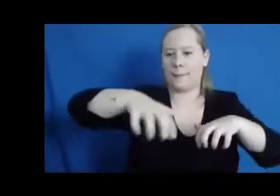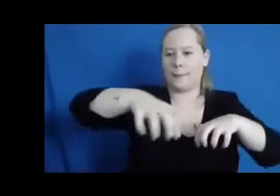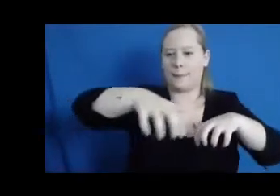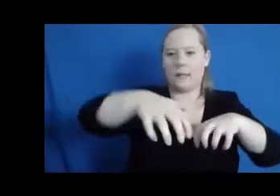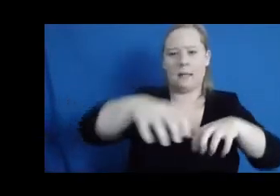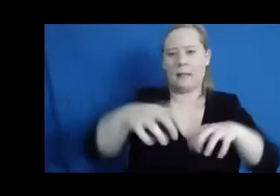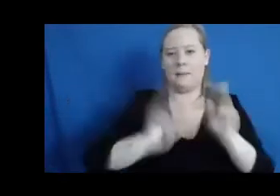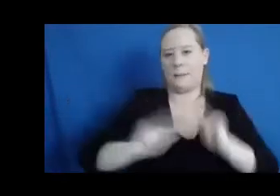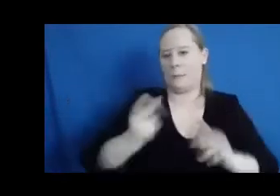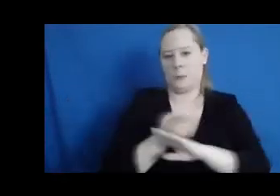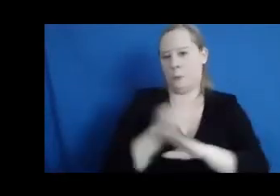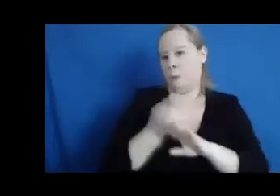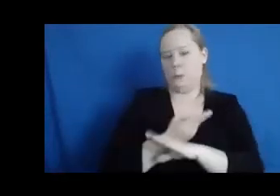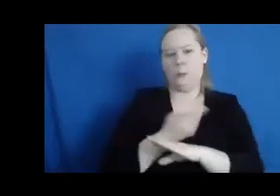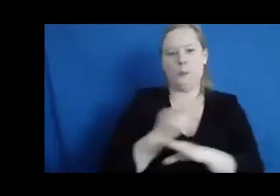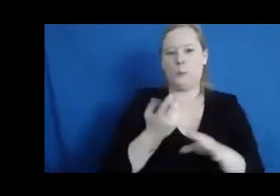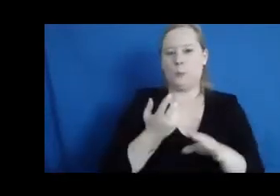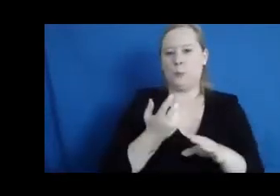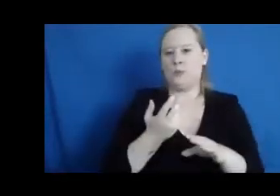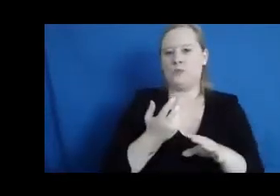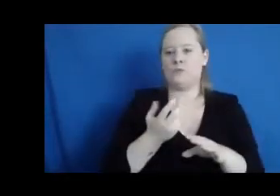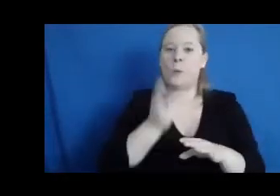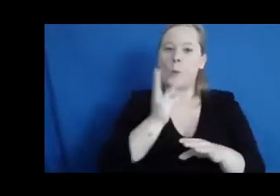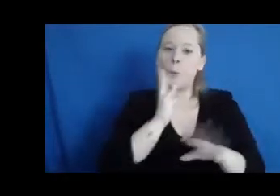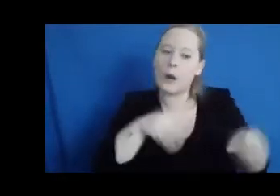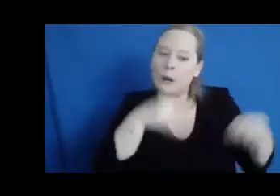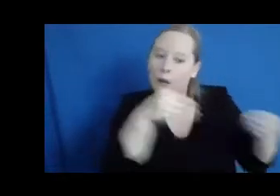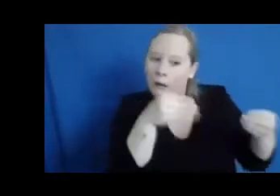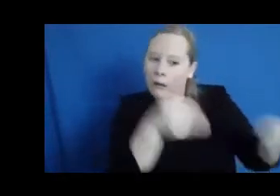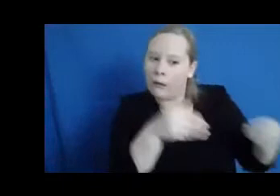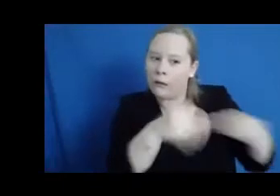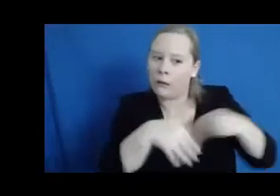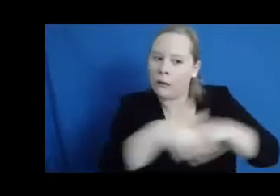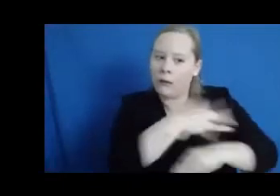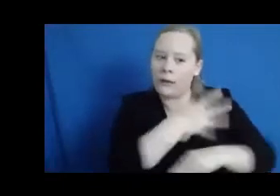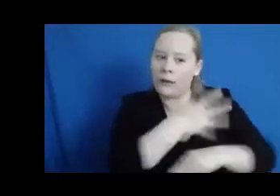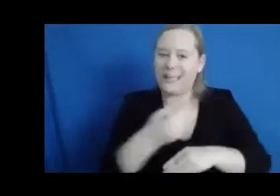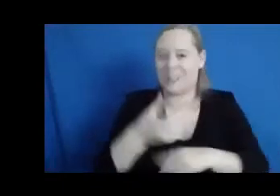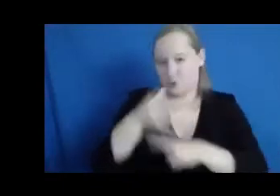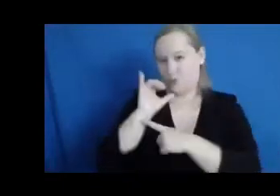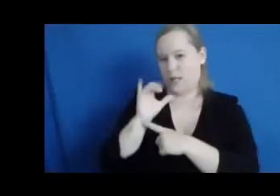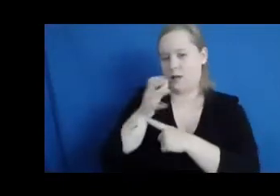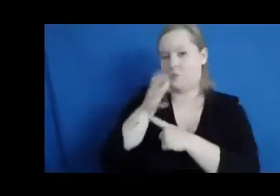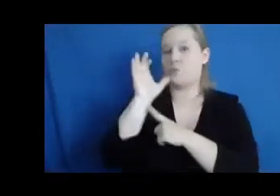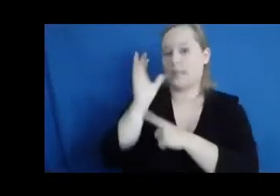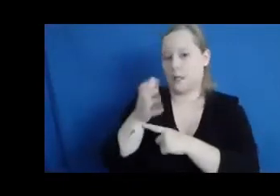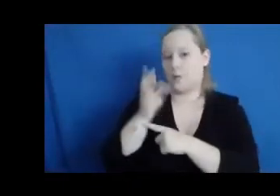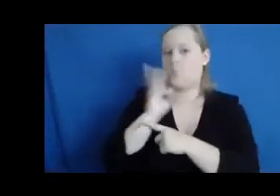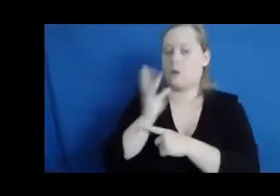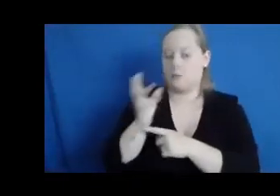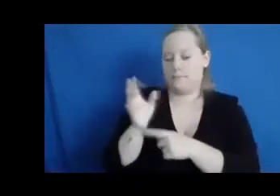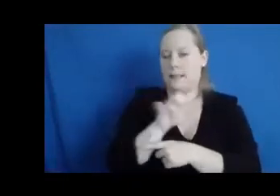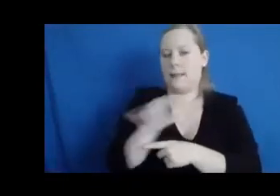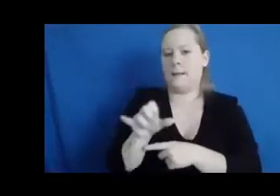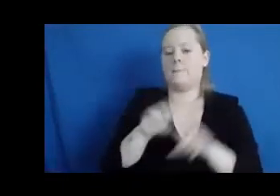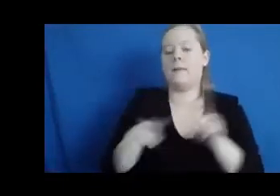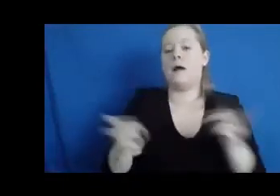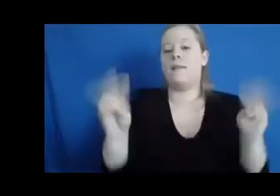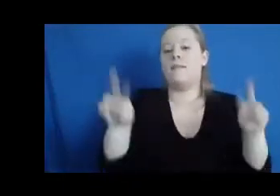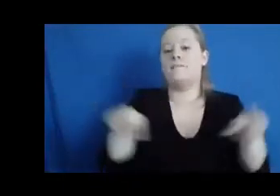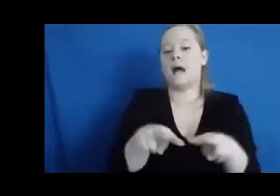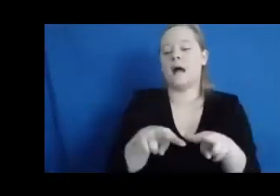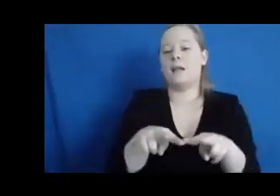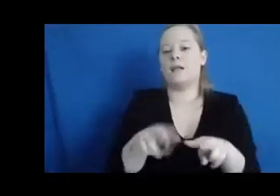using for irrigation, and a few people using it for drinking water. But primarily through this valley, the drinking